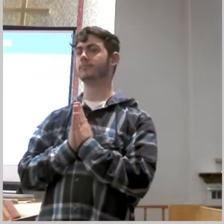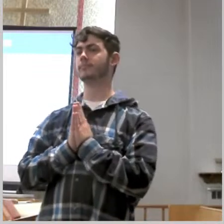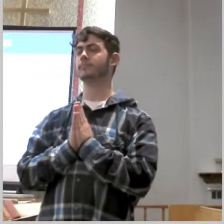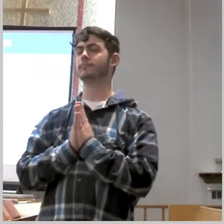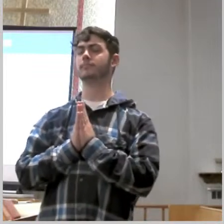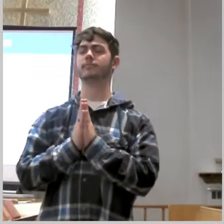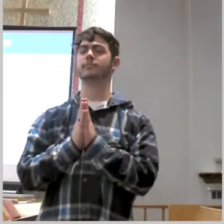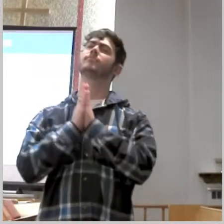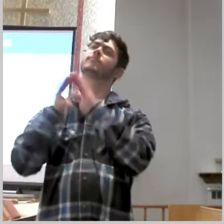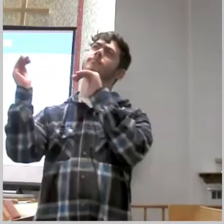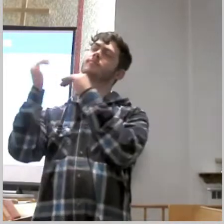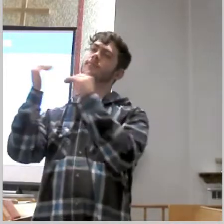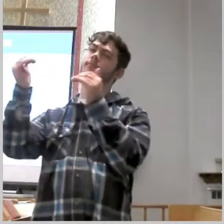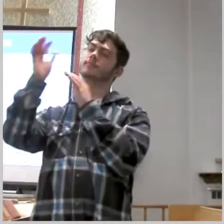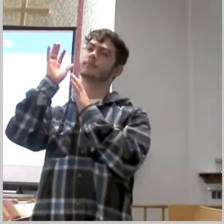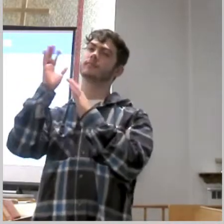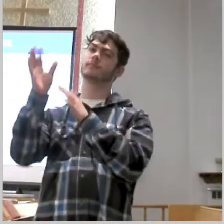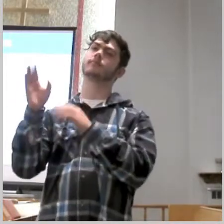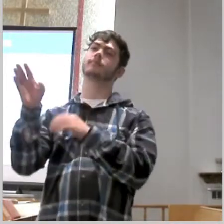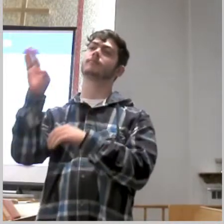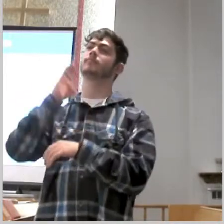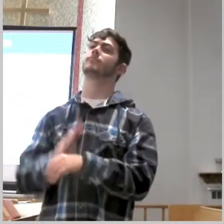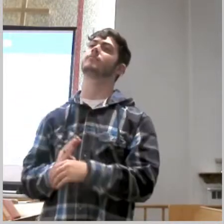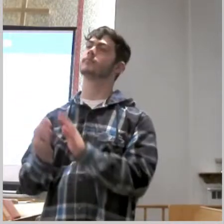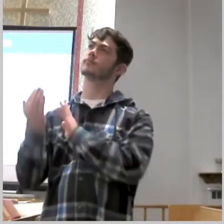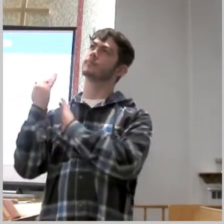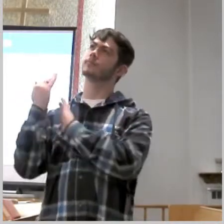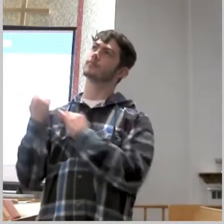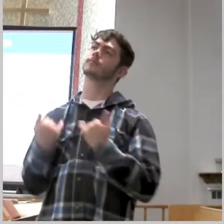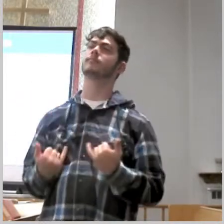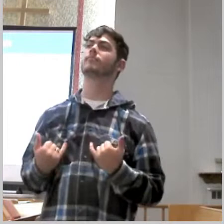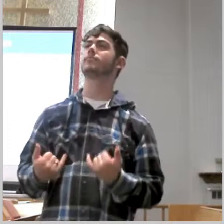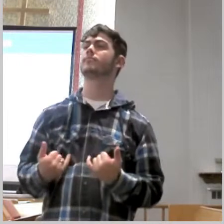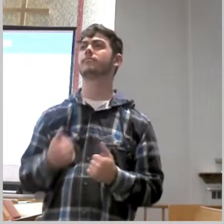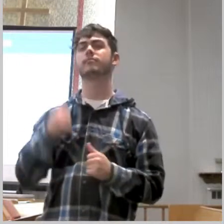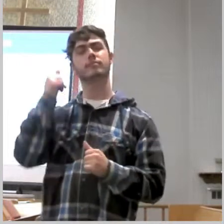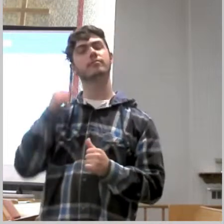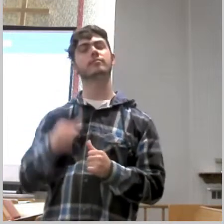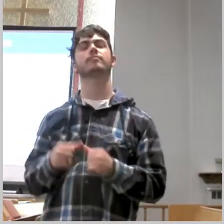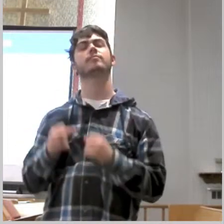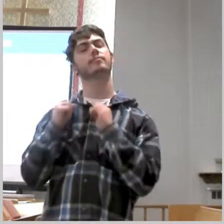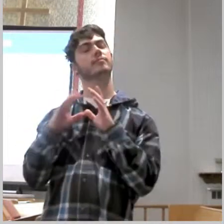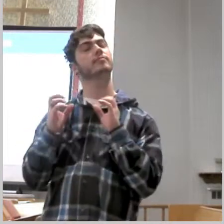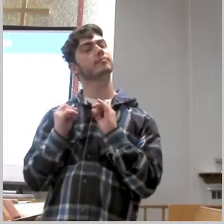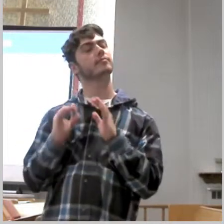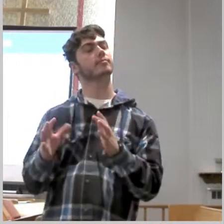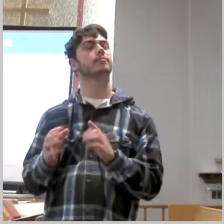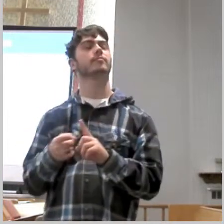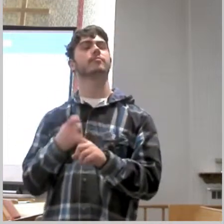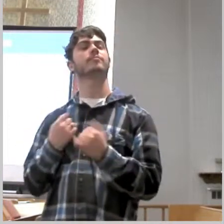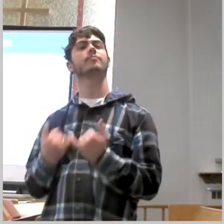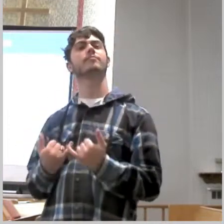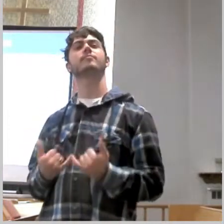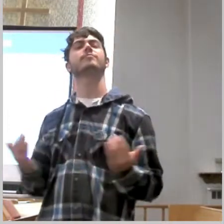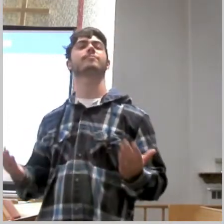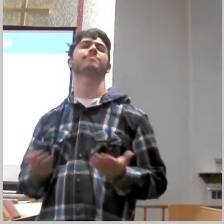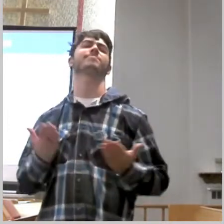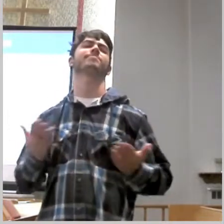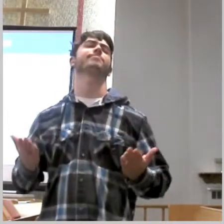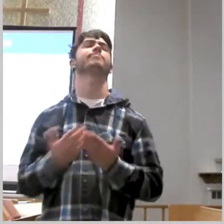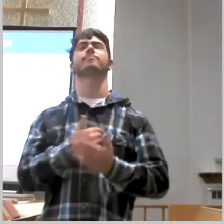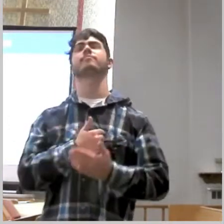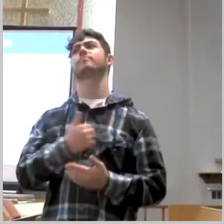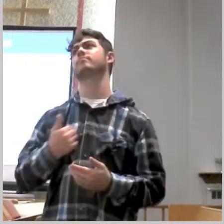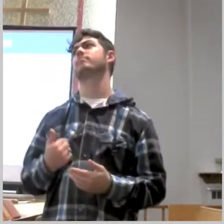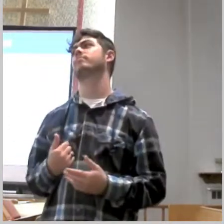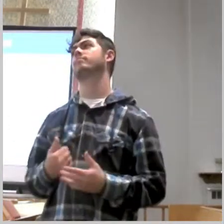Dear Heavenly Father God, as we come before you now, just remembering the lessons from today and the encouragement, Father,